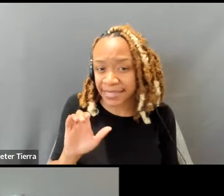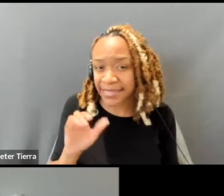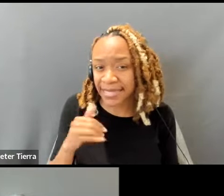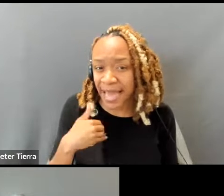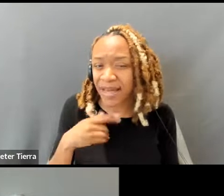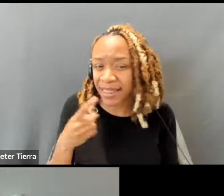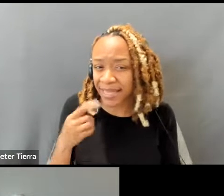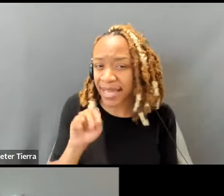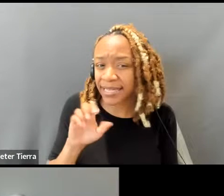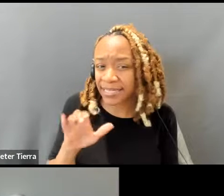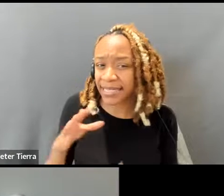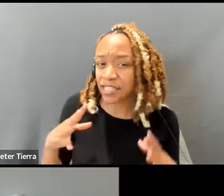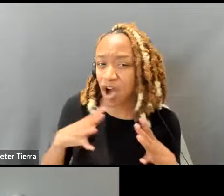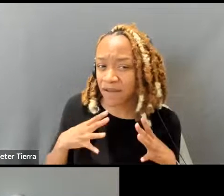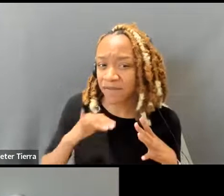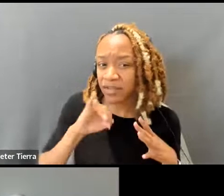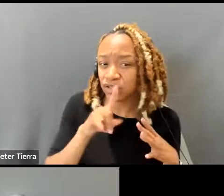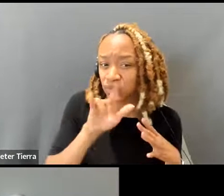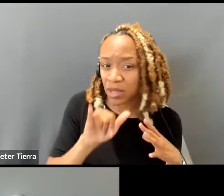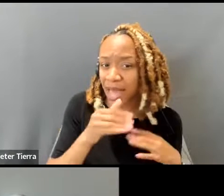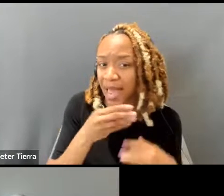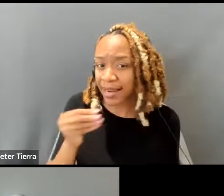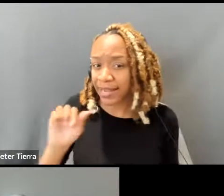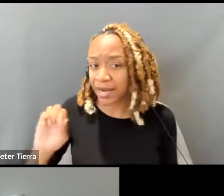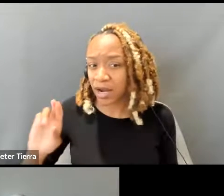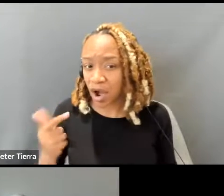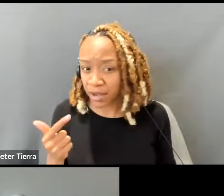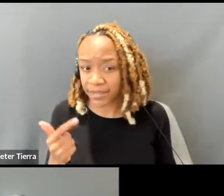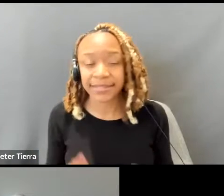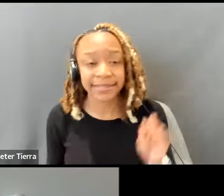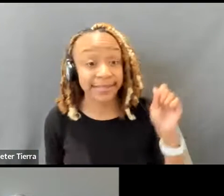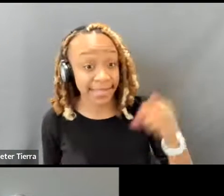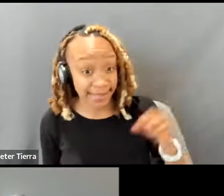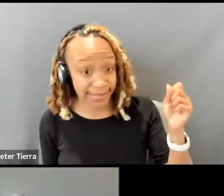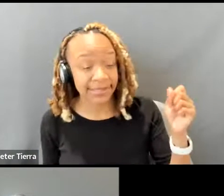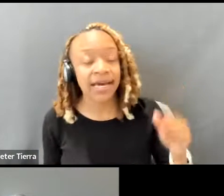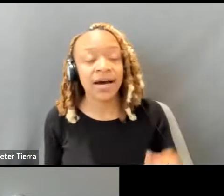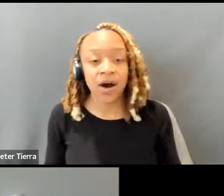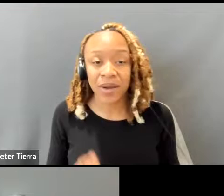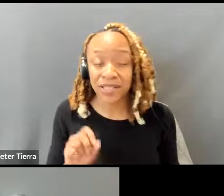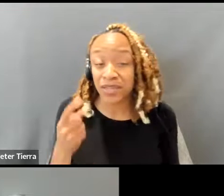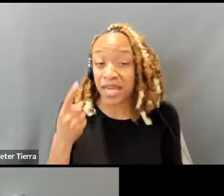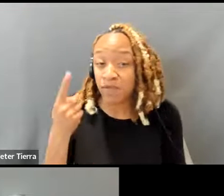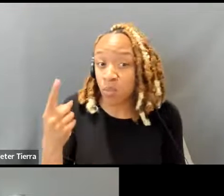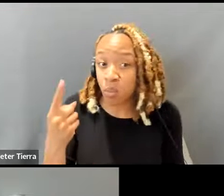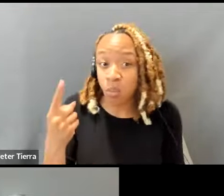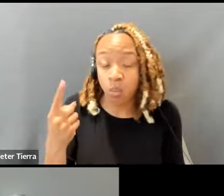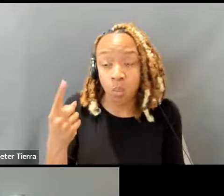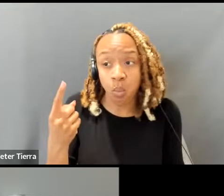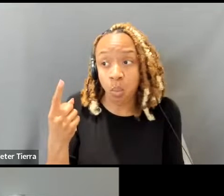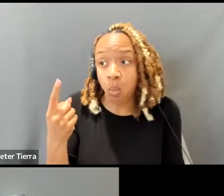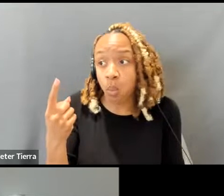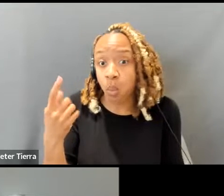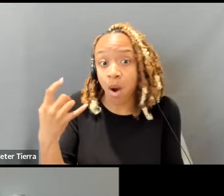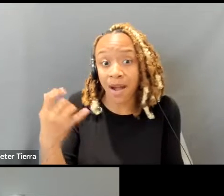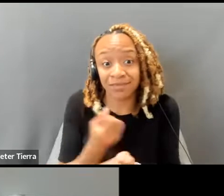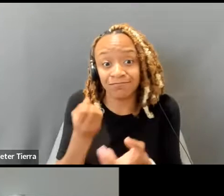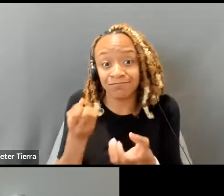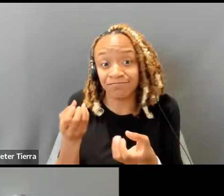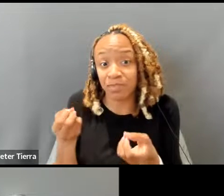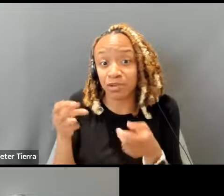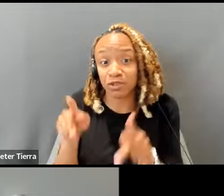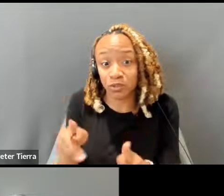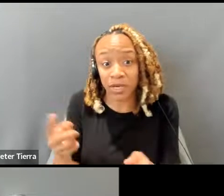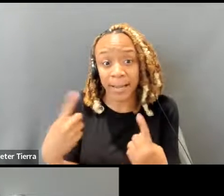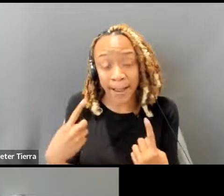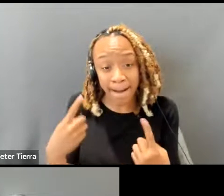the Yes. expectation for this summer? Mhm. Yes. So they really have one opportunity to come and present before the